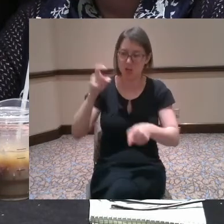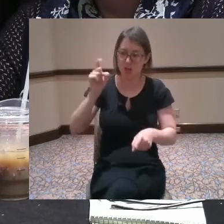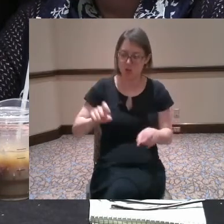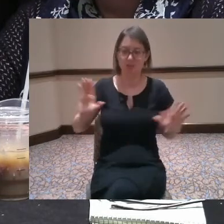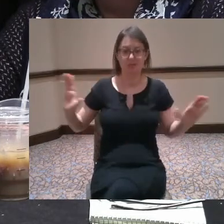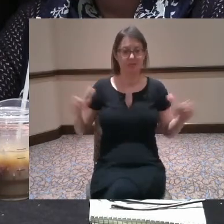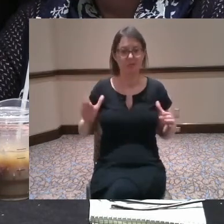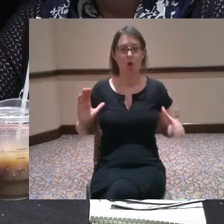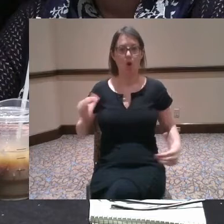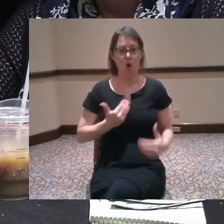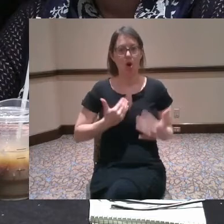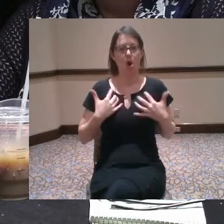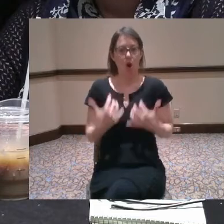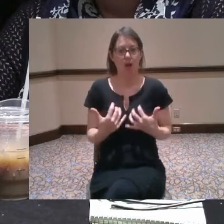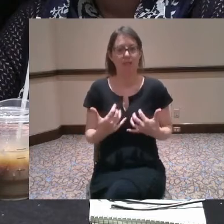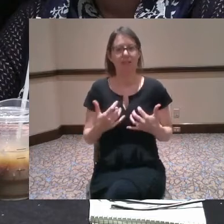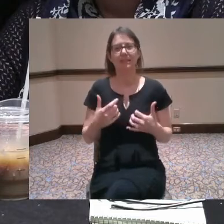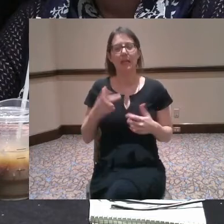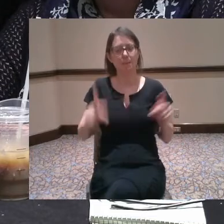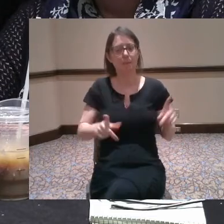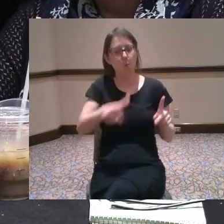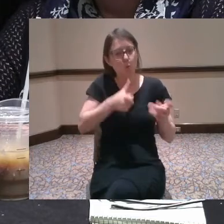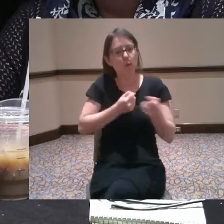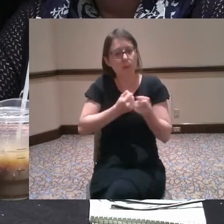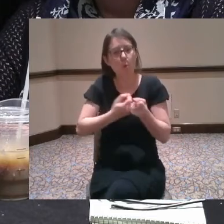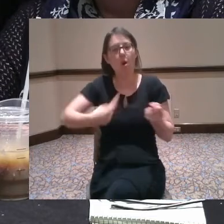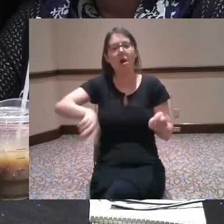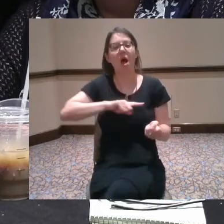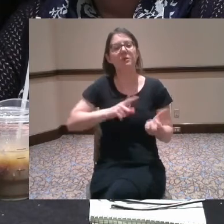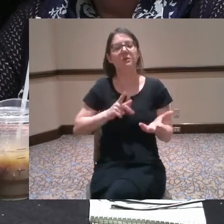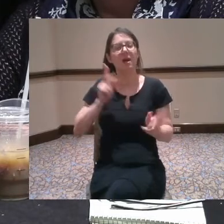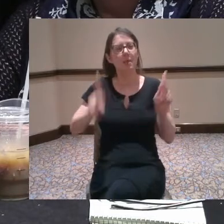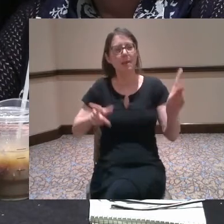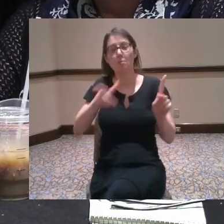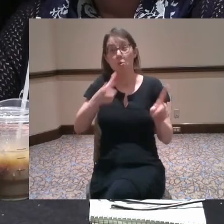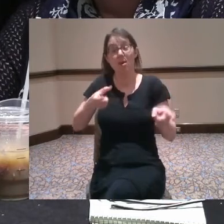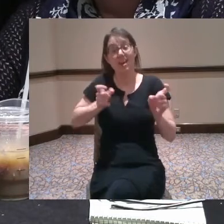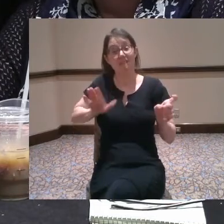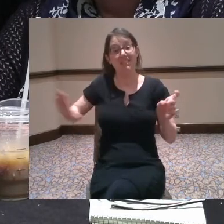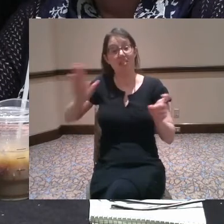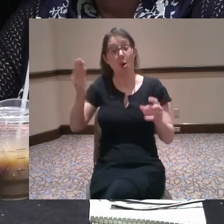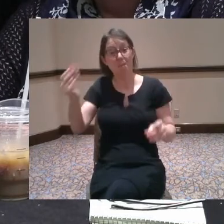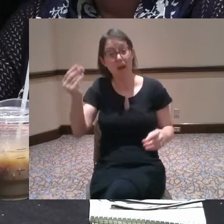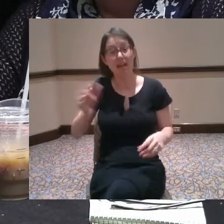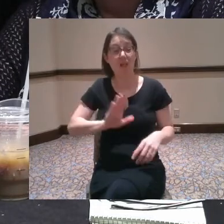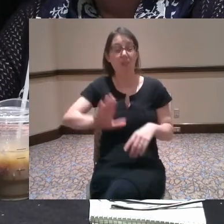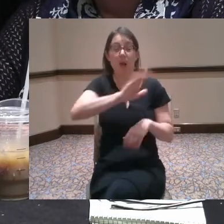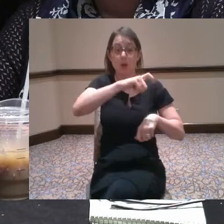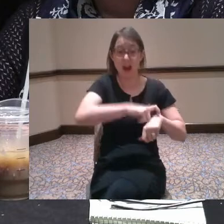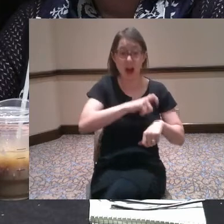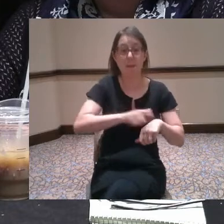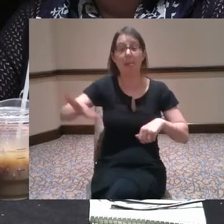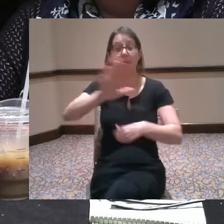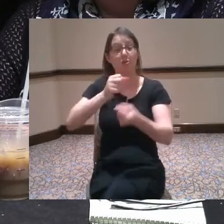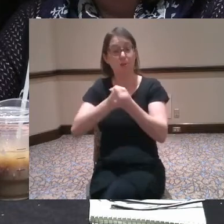of the audiences that really support us, give us their hard-earned money, and give us their time and support. So we owe it to